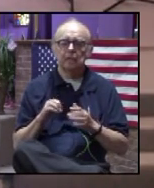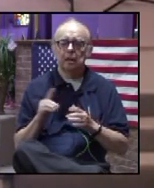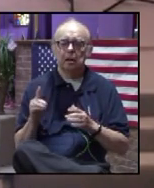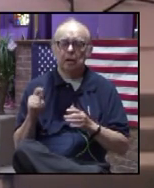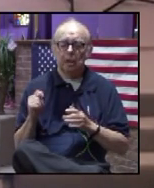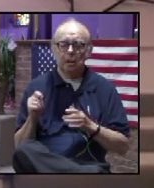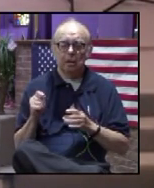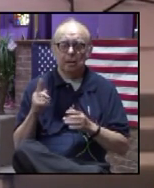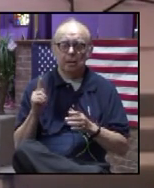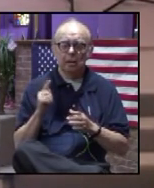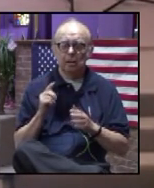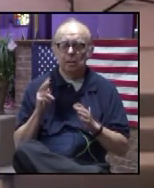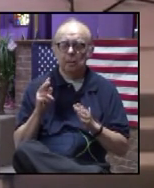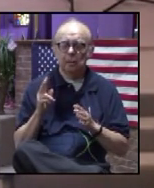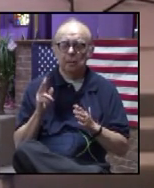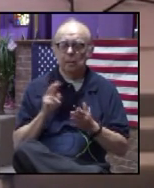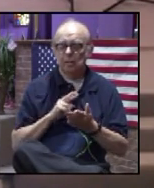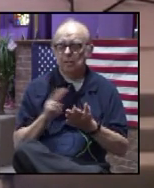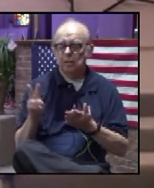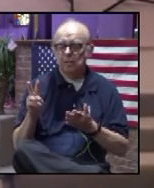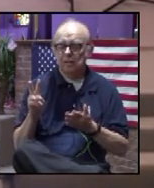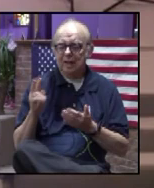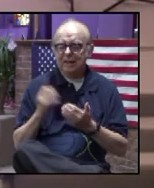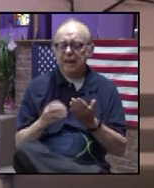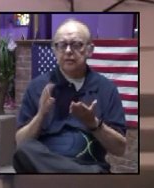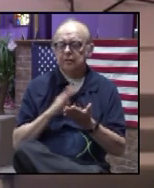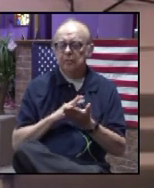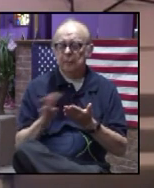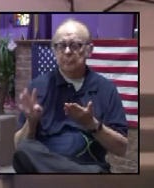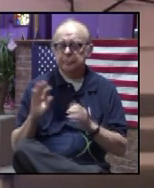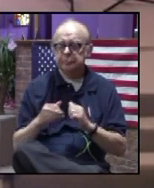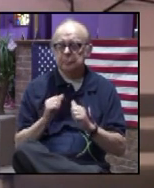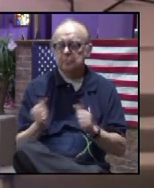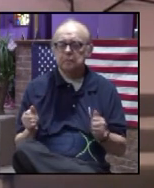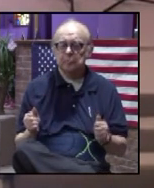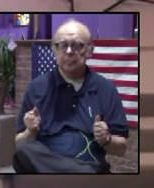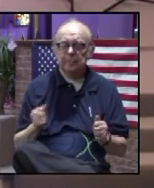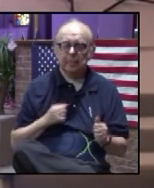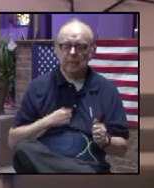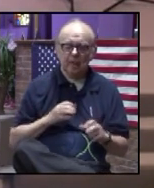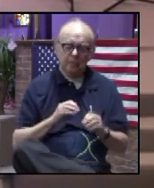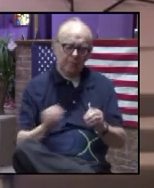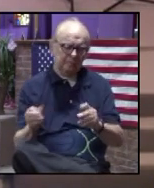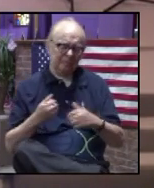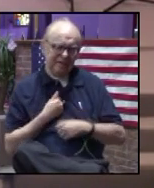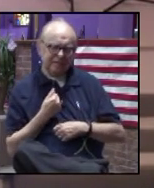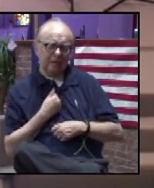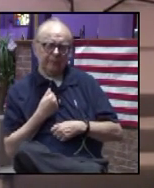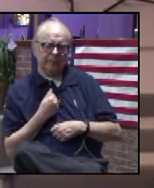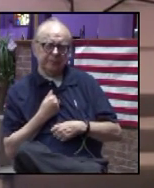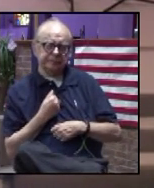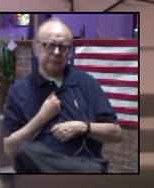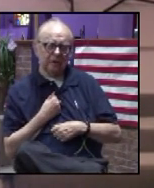looking in the last 4 weeks on how do I position myself